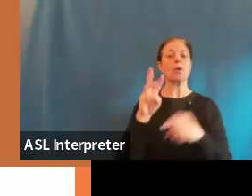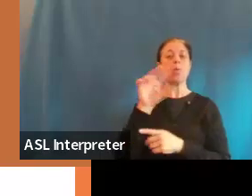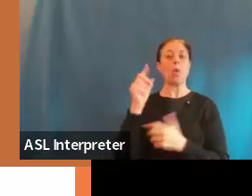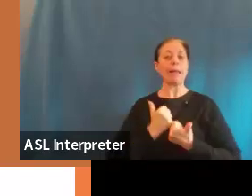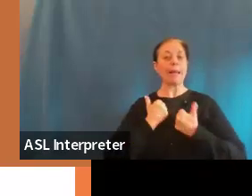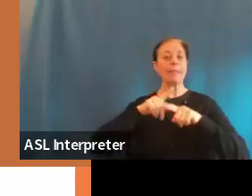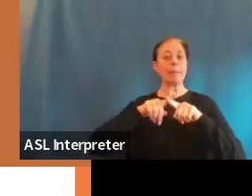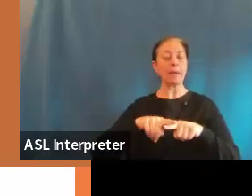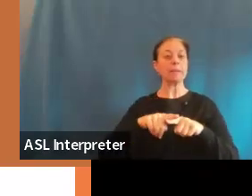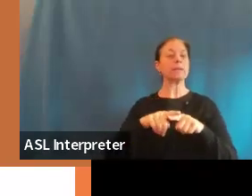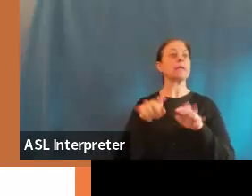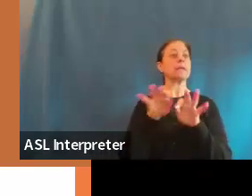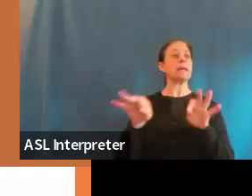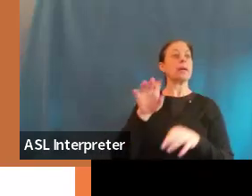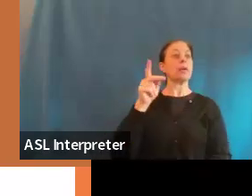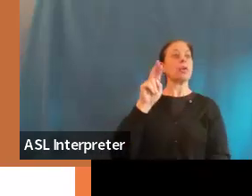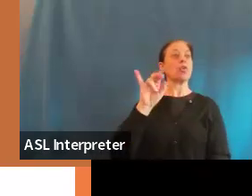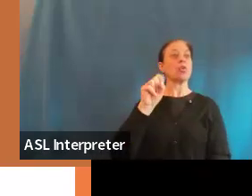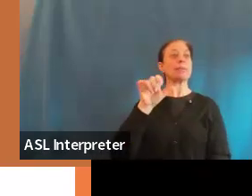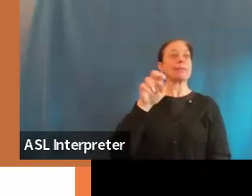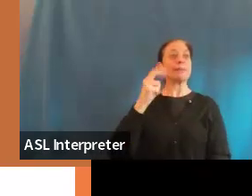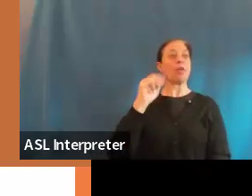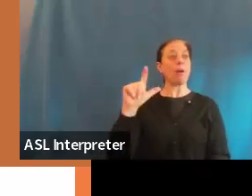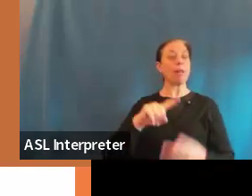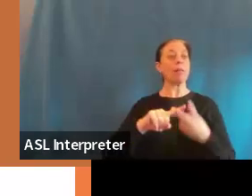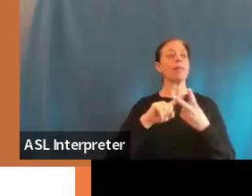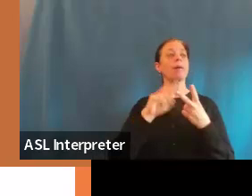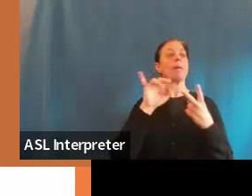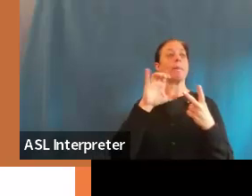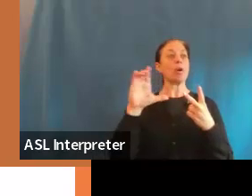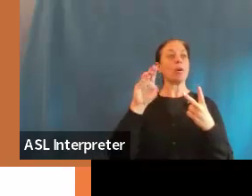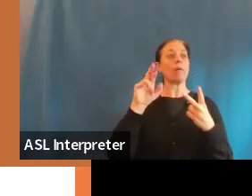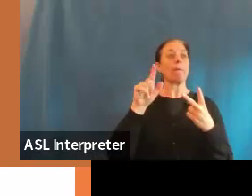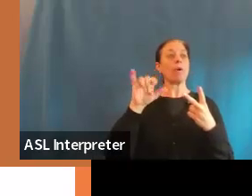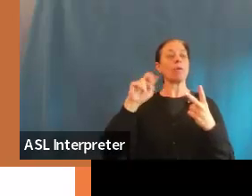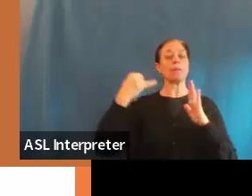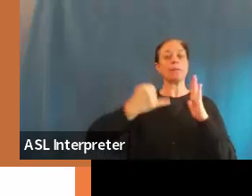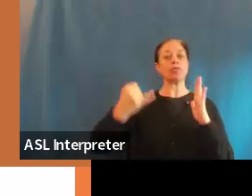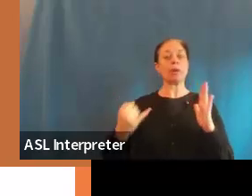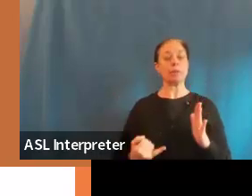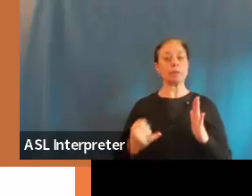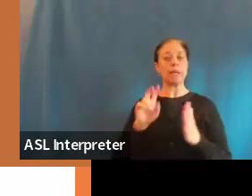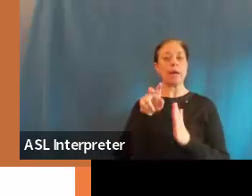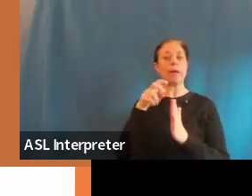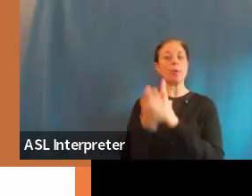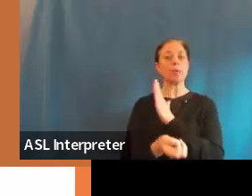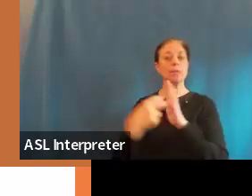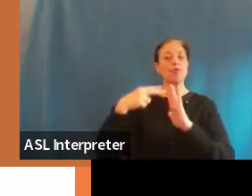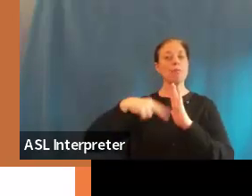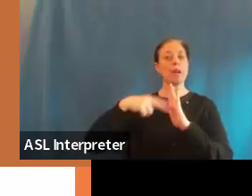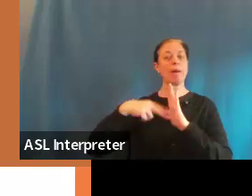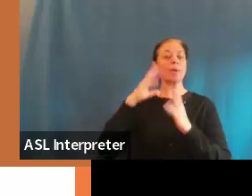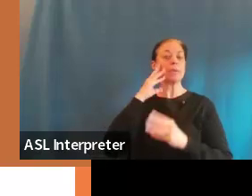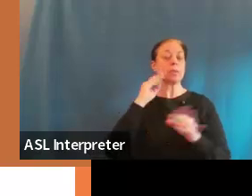it. Text by Kristen Hall and stunning illustrations by award-winning artist Mark Martin creates an immersive read-aloud experience